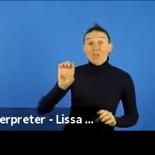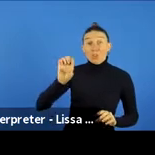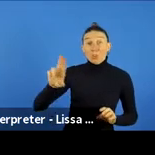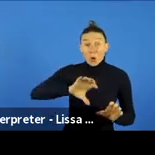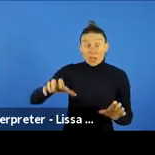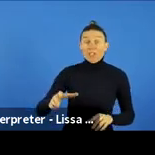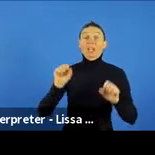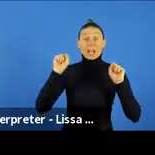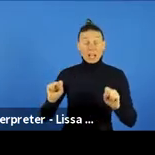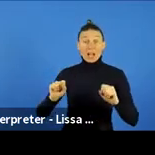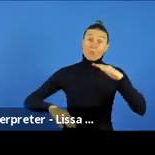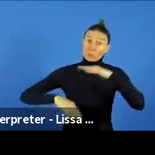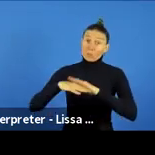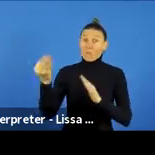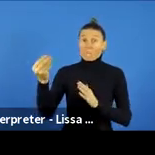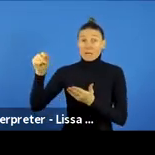please.